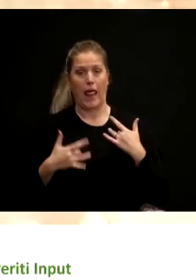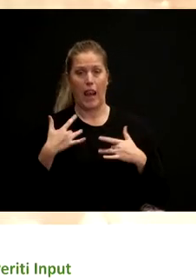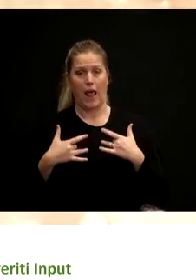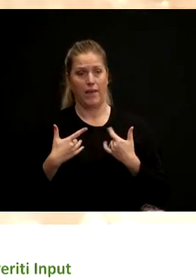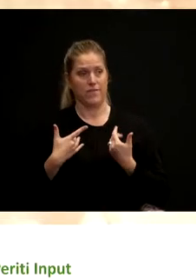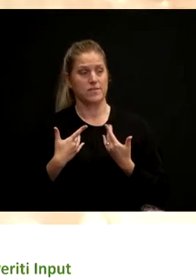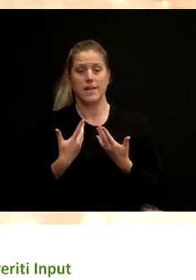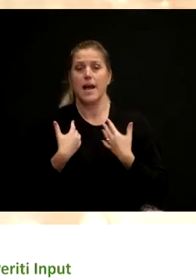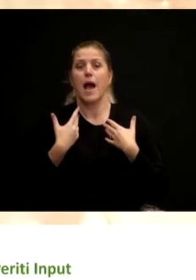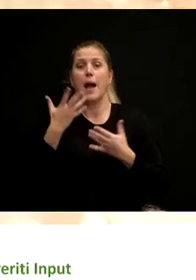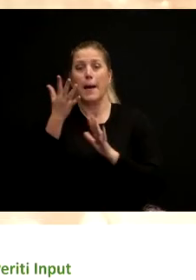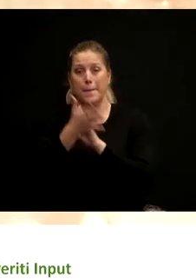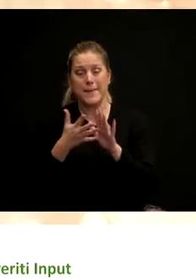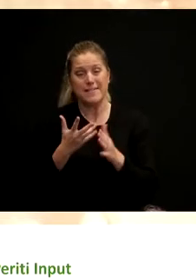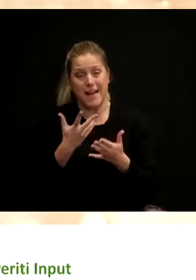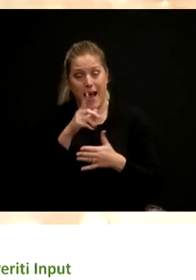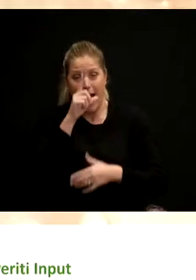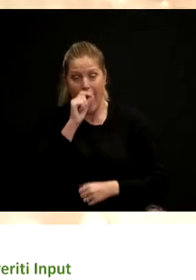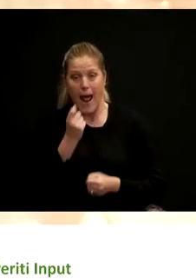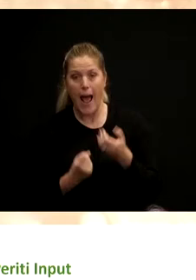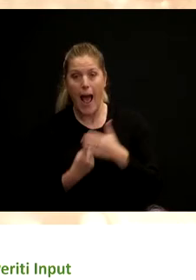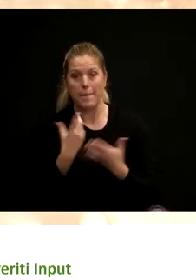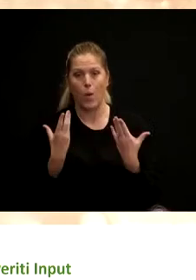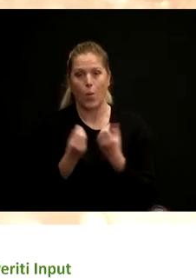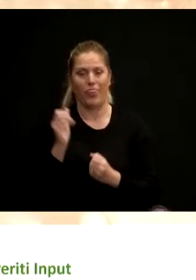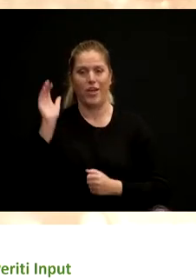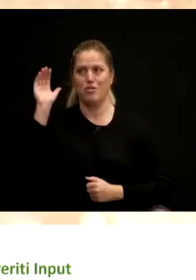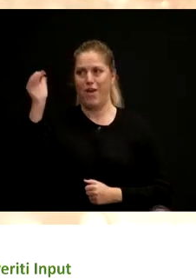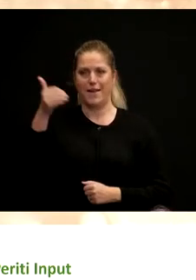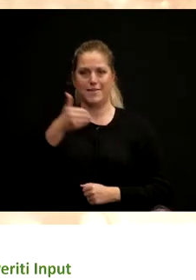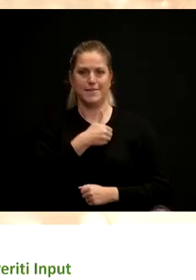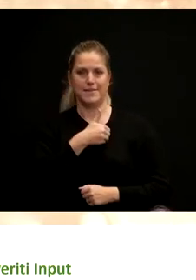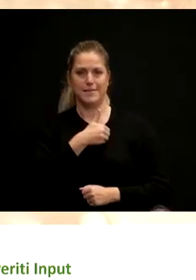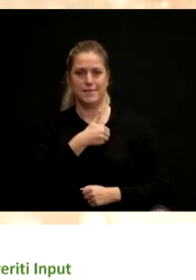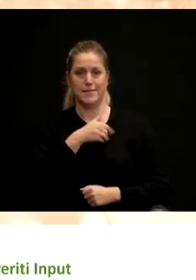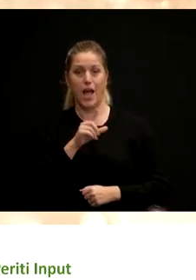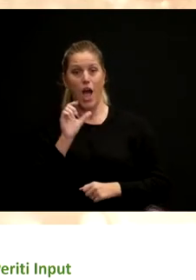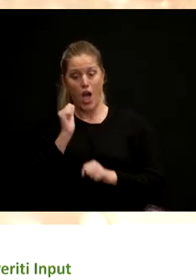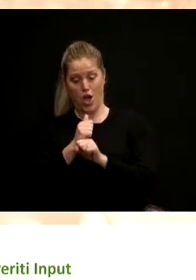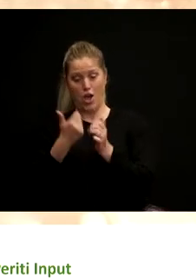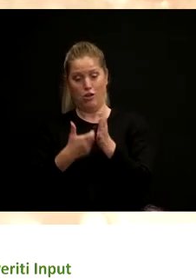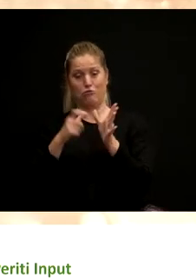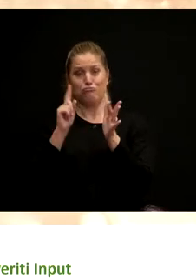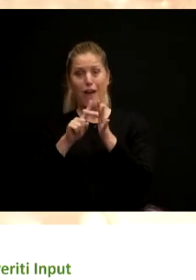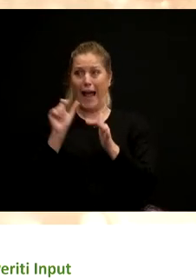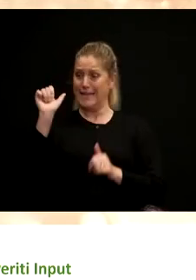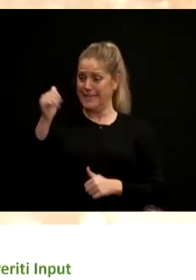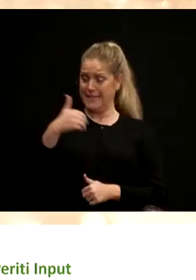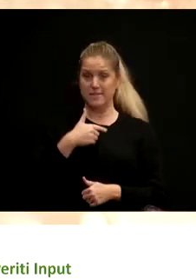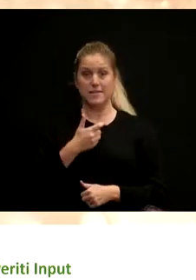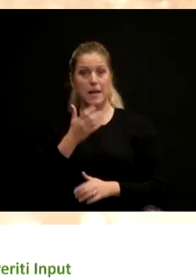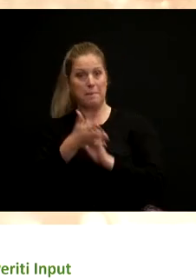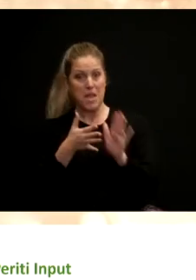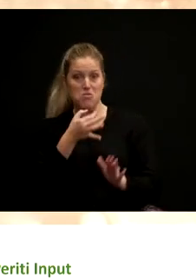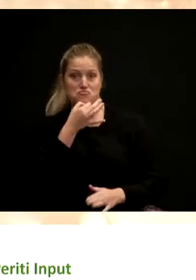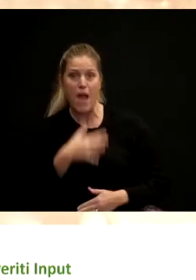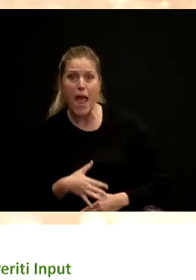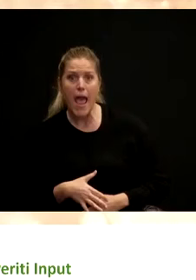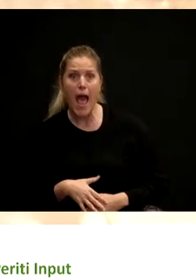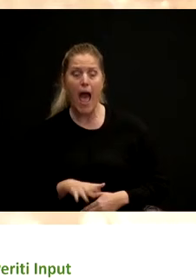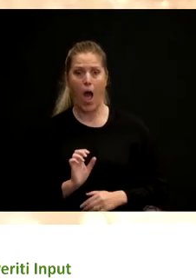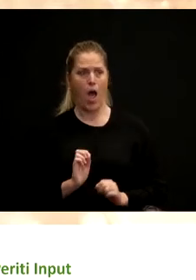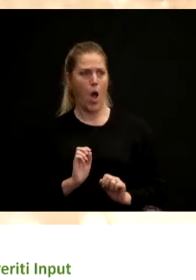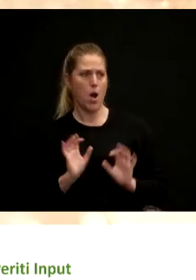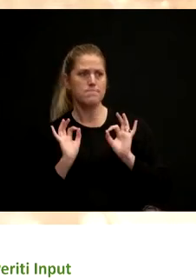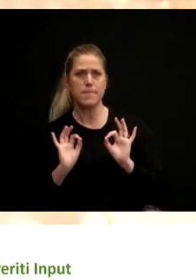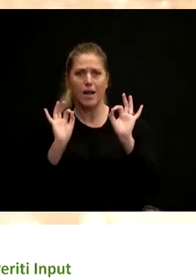grace. Grace is neither rare nor exceptional, but abundant and ever-present. We live